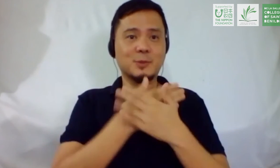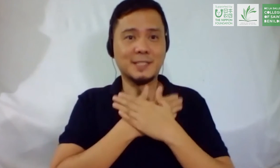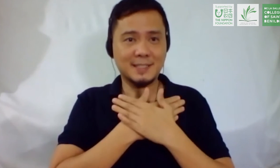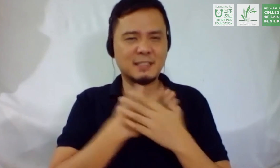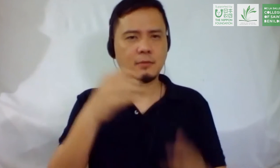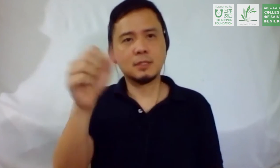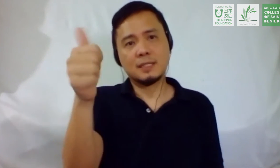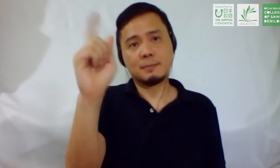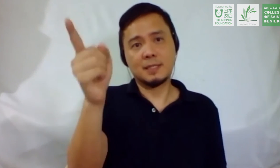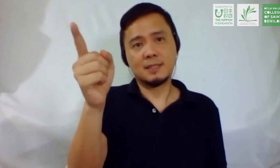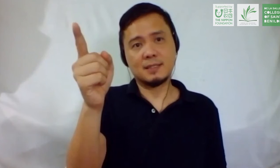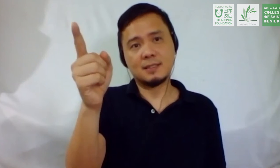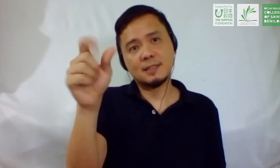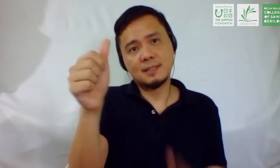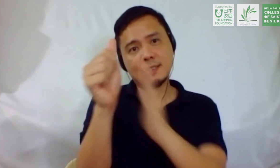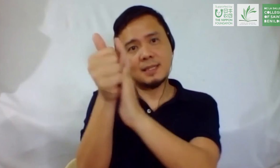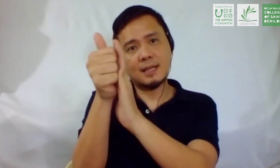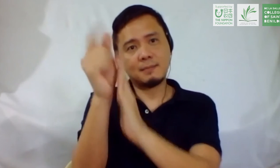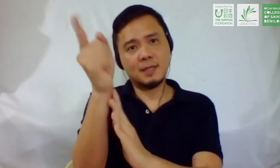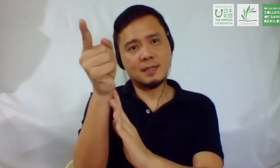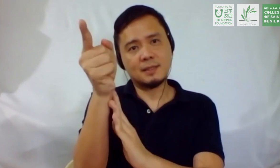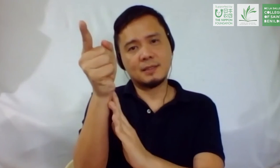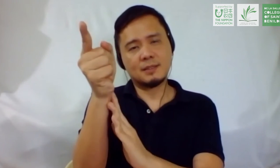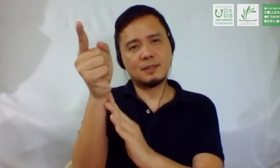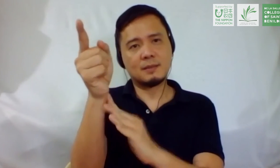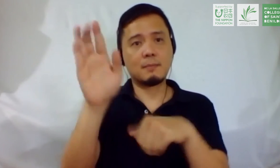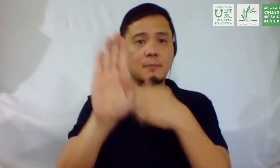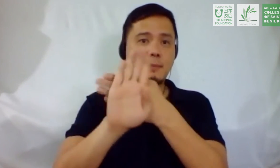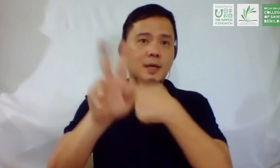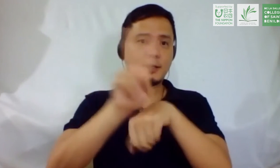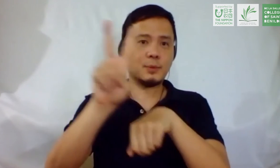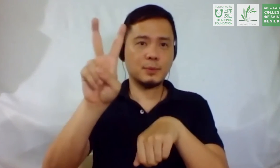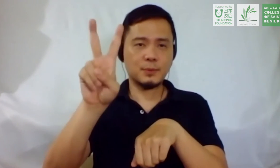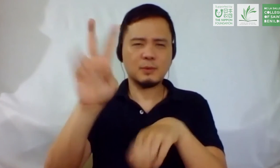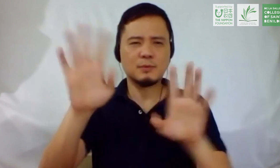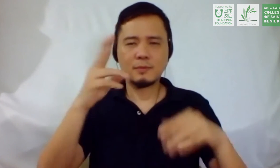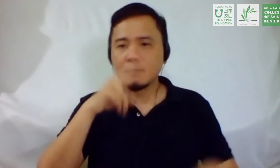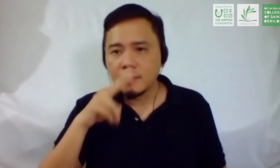minutes. We'll come back at 2 o'clock.